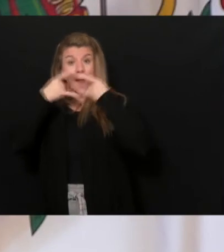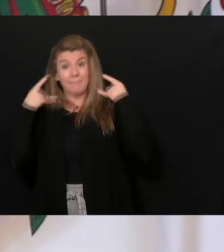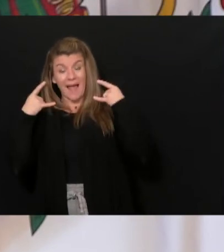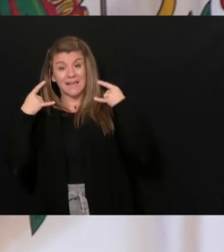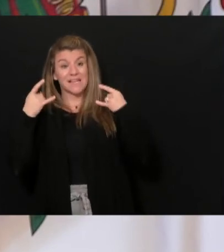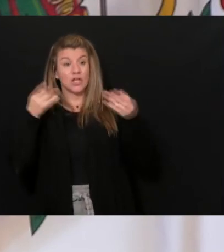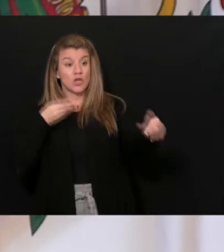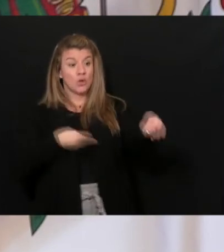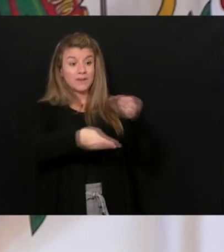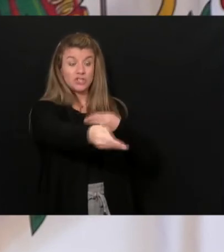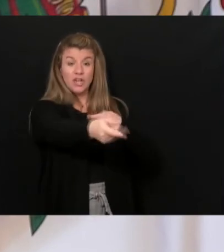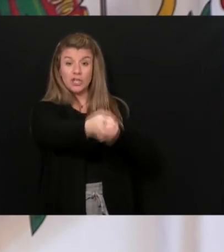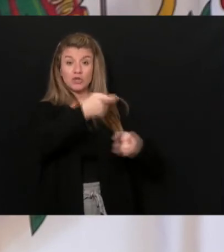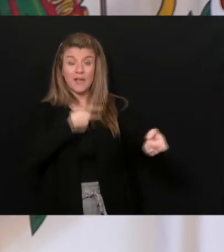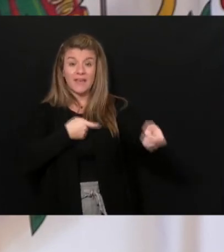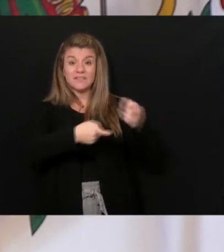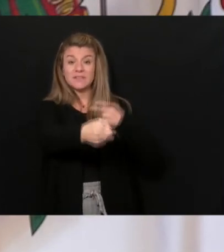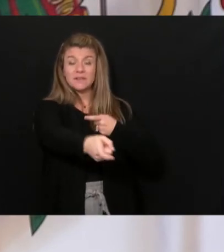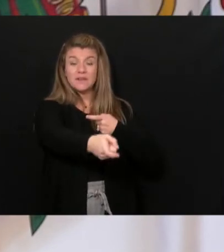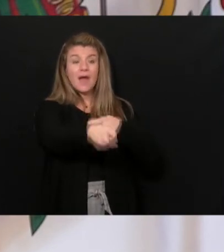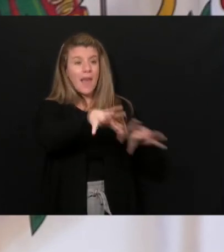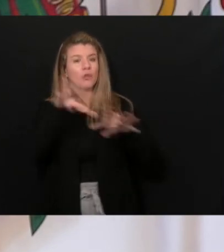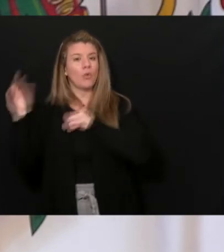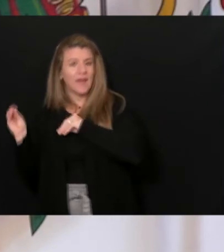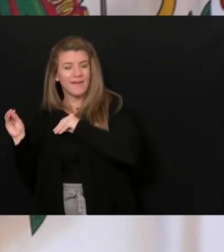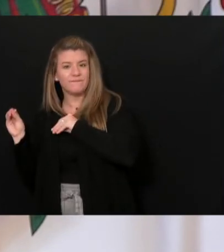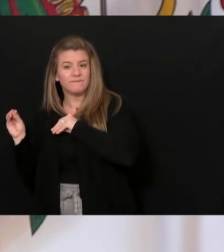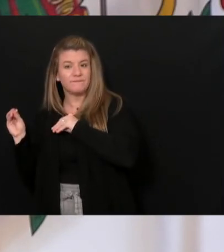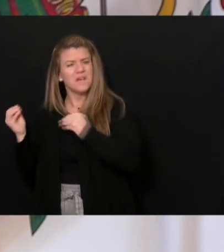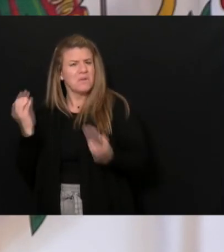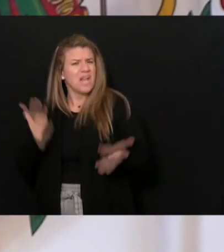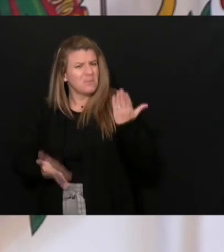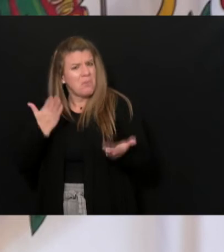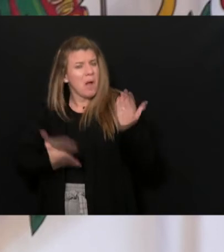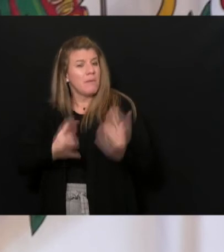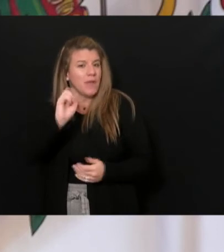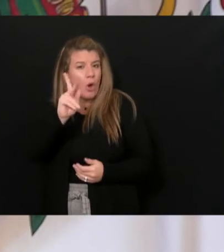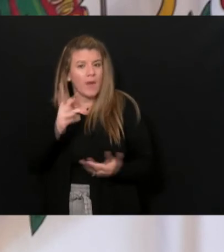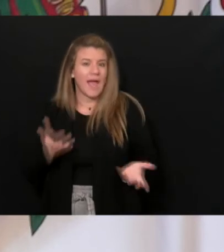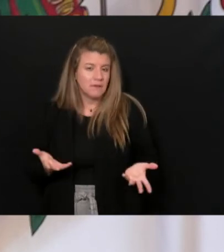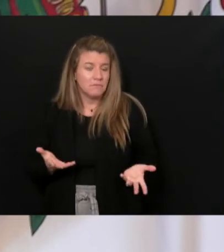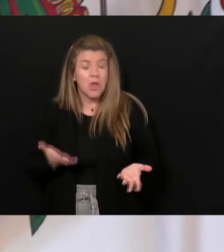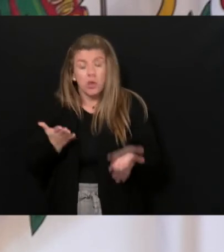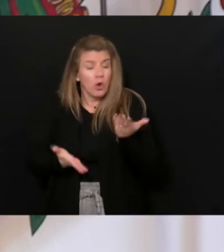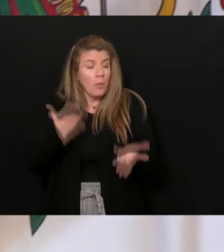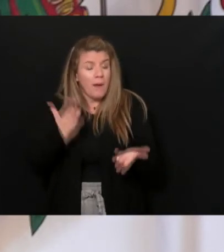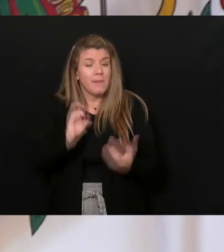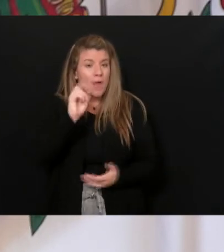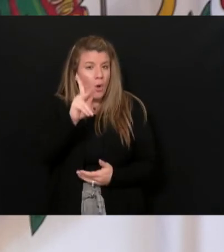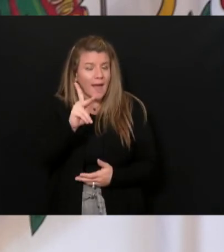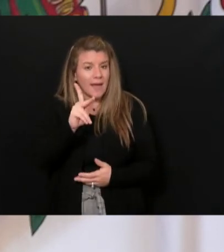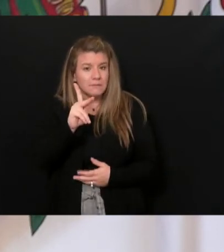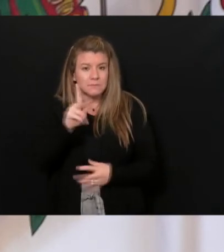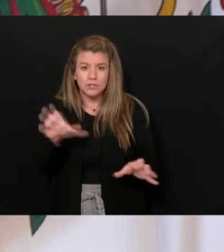then you leave, it's probably okay. You're probably okay to do that.